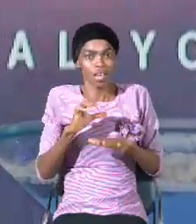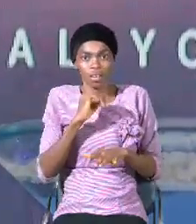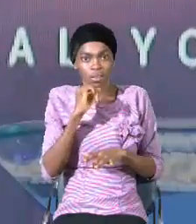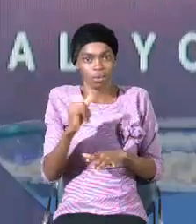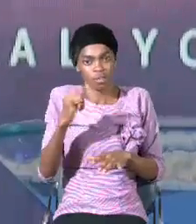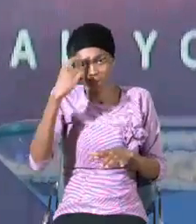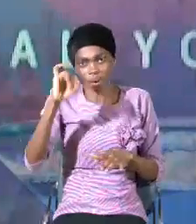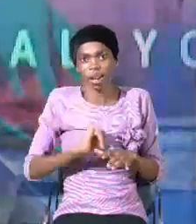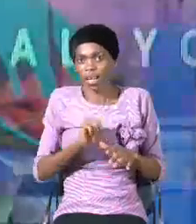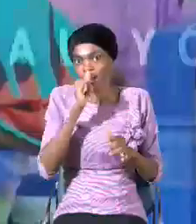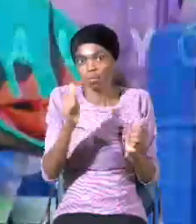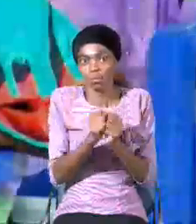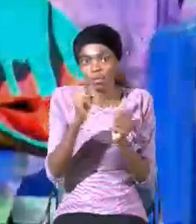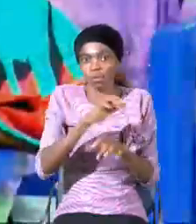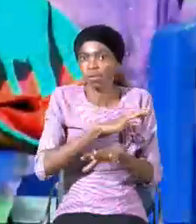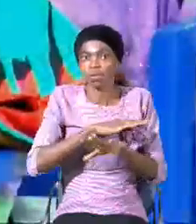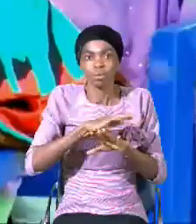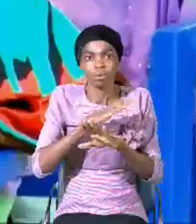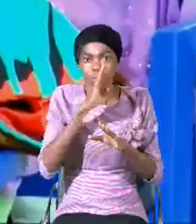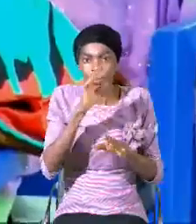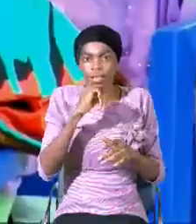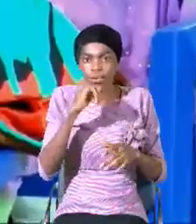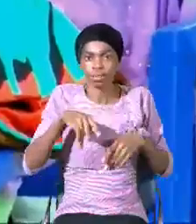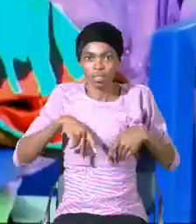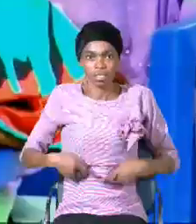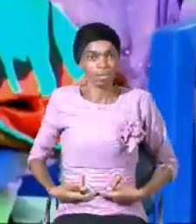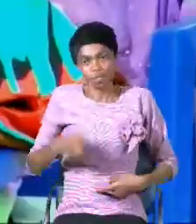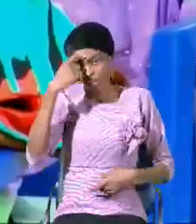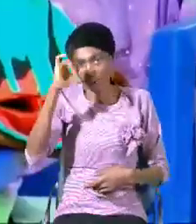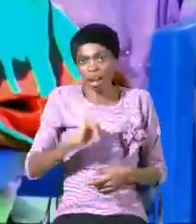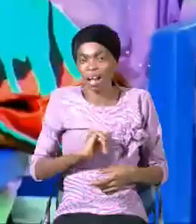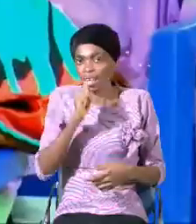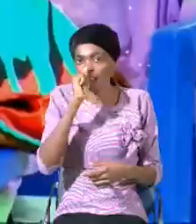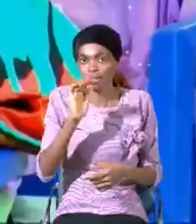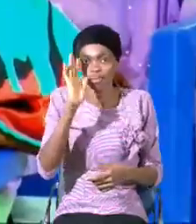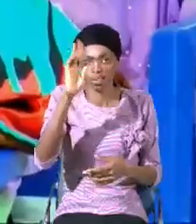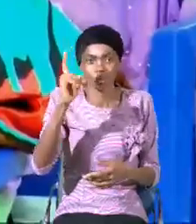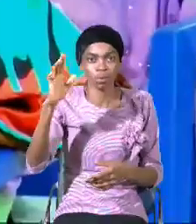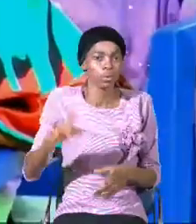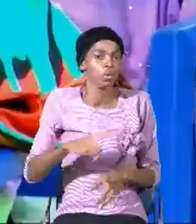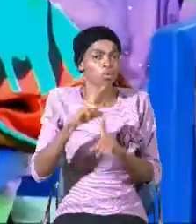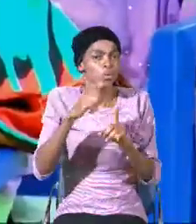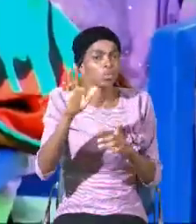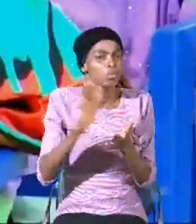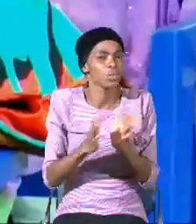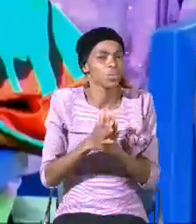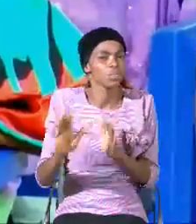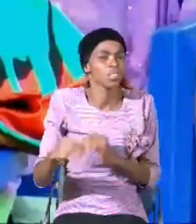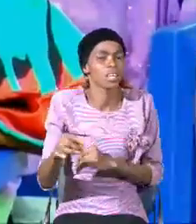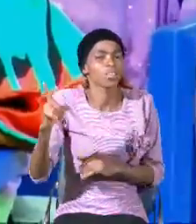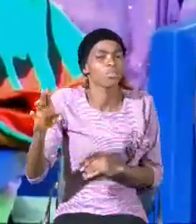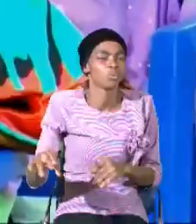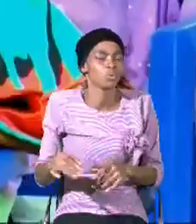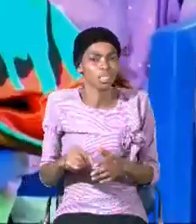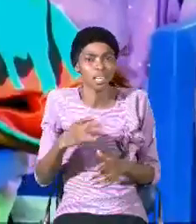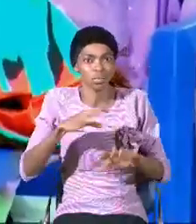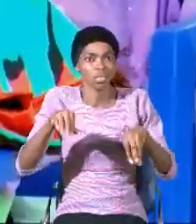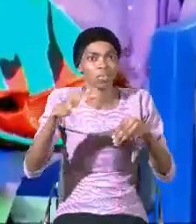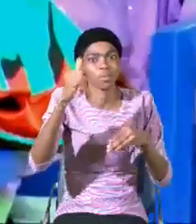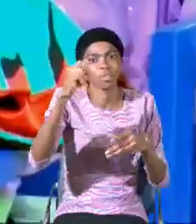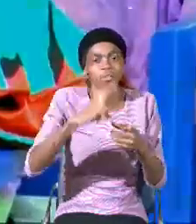I am thy God. That is, if you become a child of God, you give yourself to the Lord. I am thy God. I